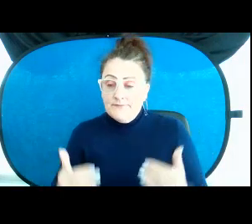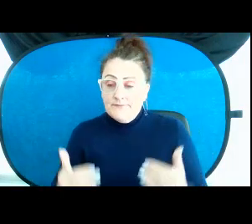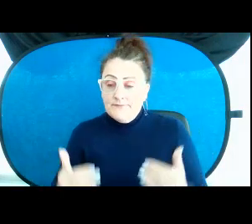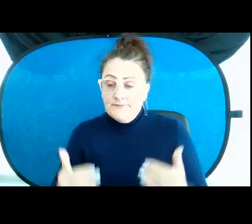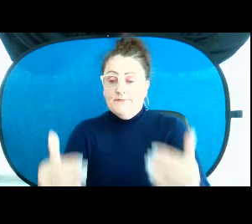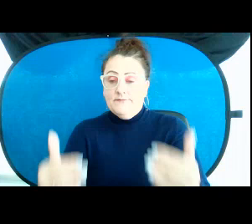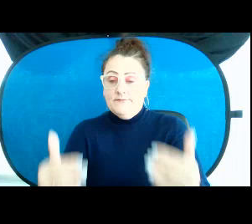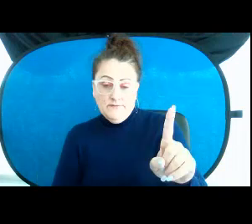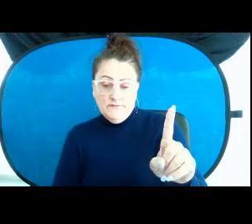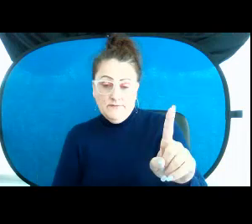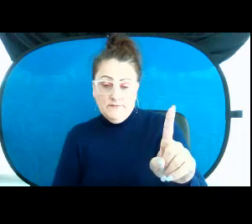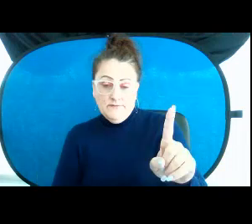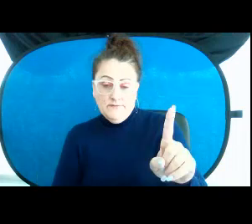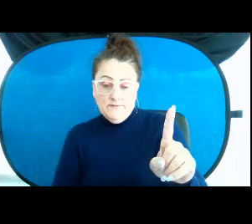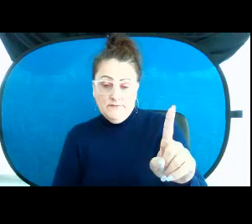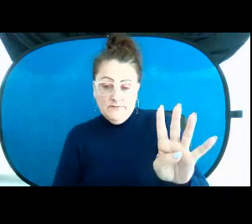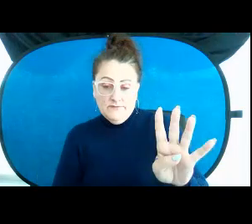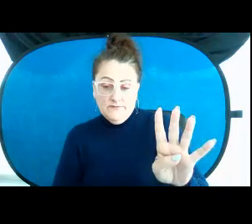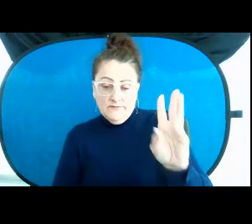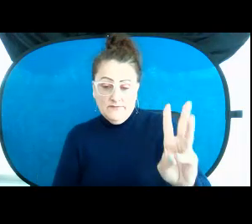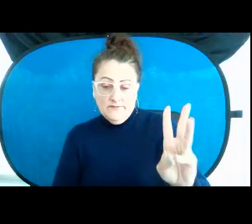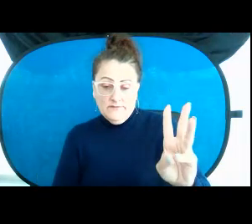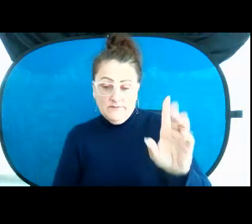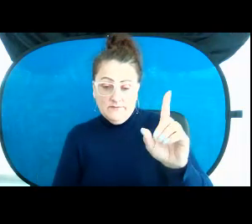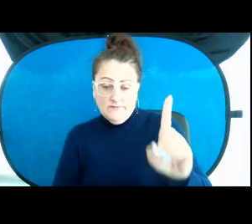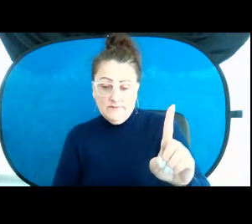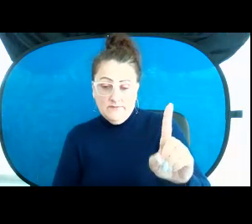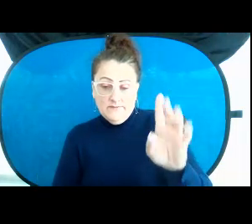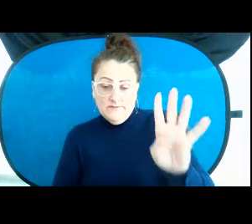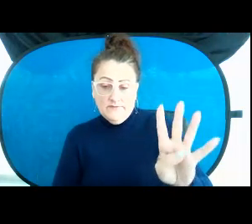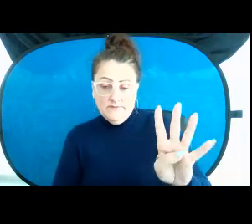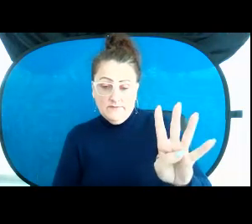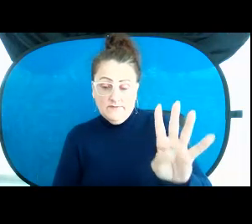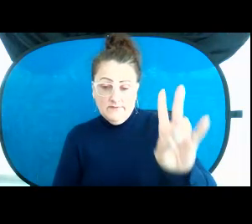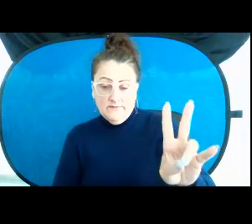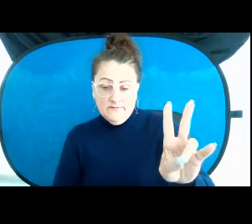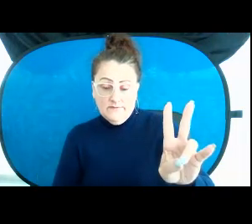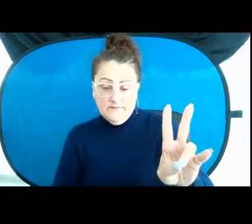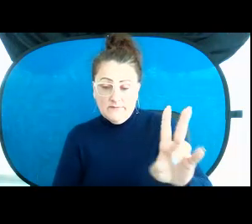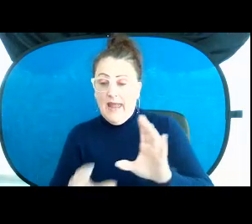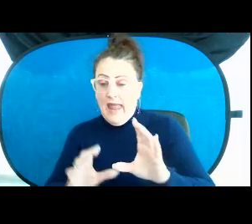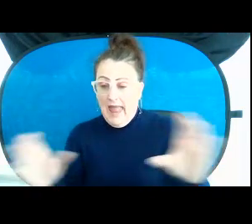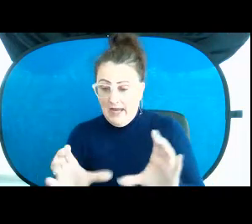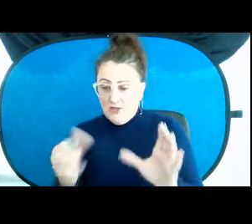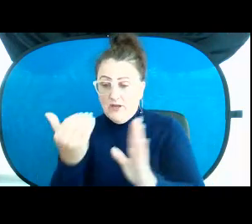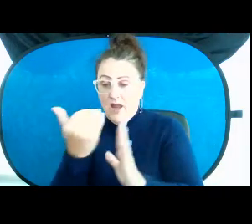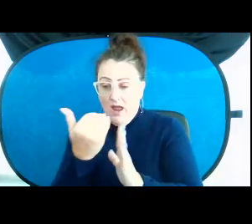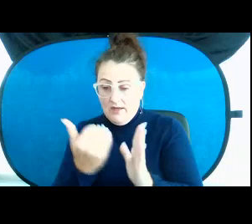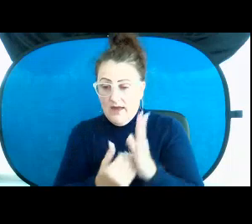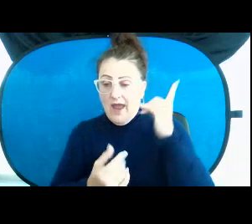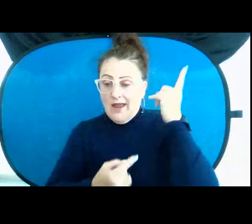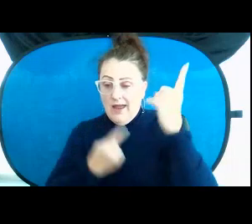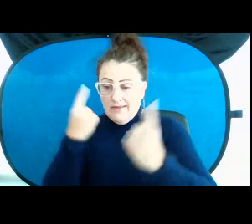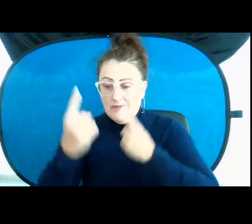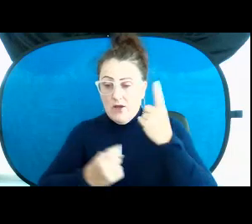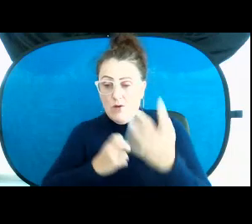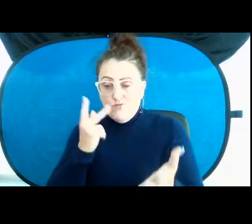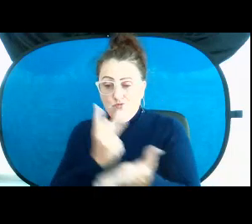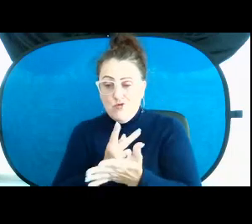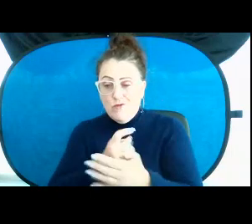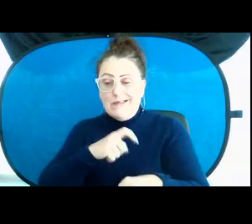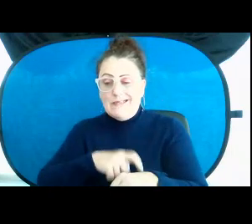you. Commissioners, tabs 146 and 147 are action items to consider approval of time extensions to